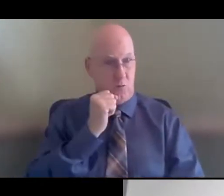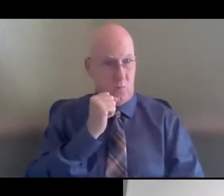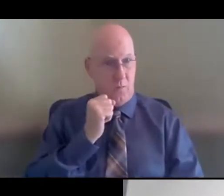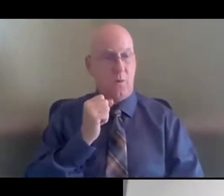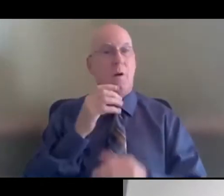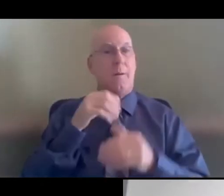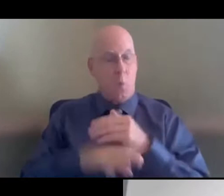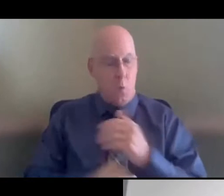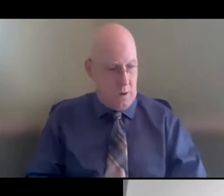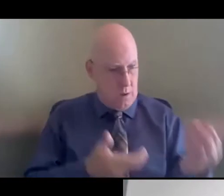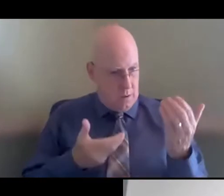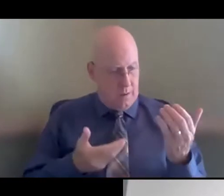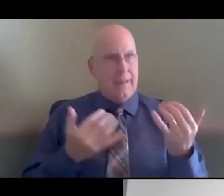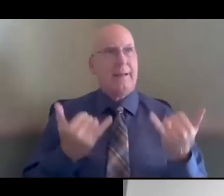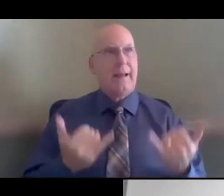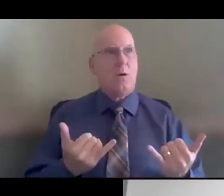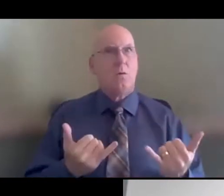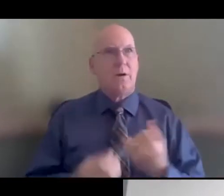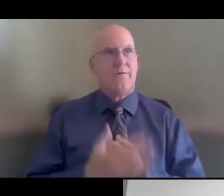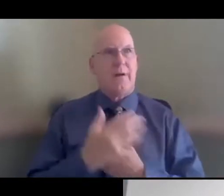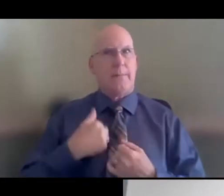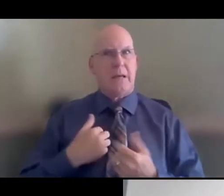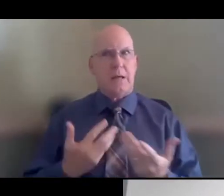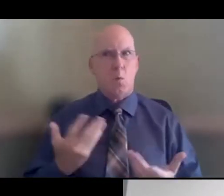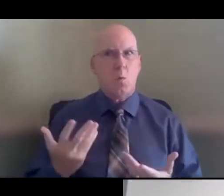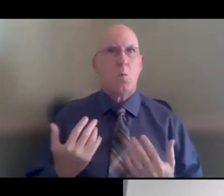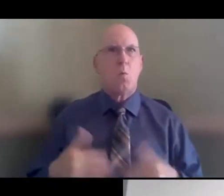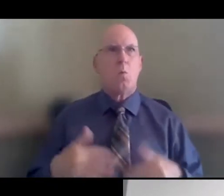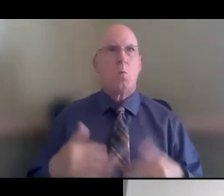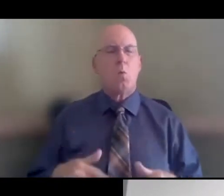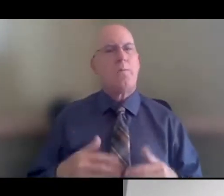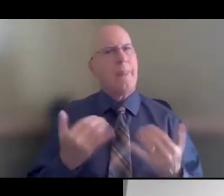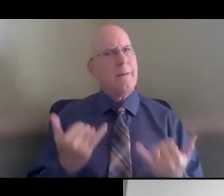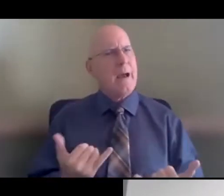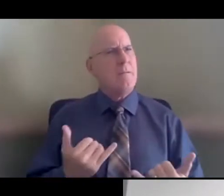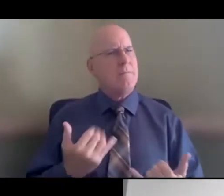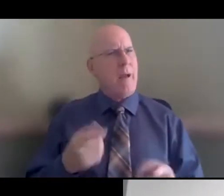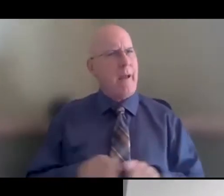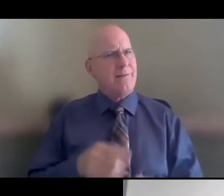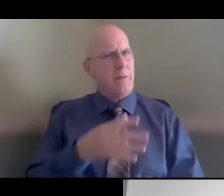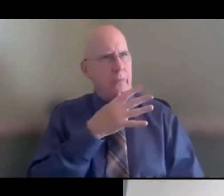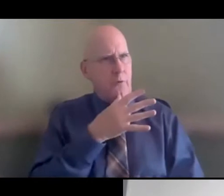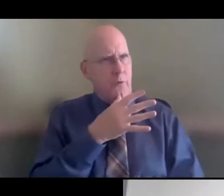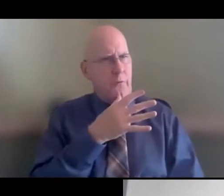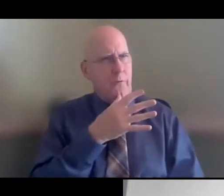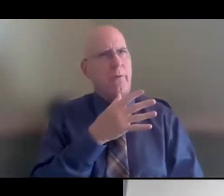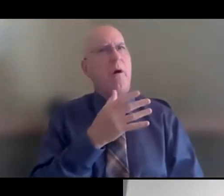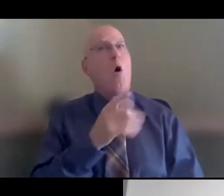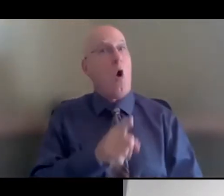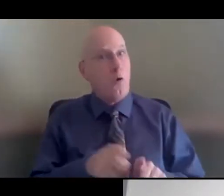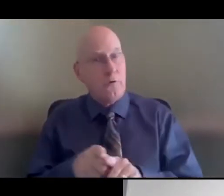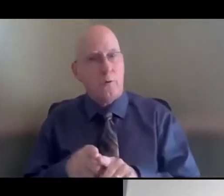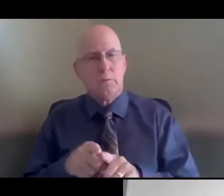now I walk the walk as well. But I come to that place as a parent also with the perspective of an estate